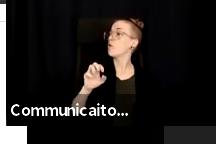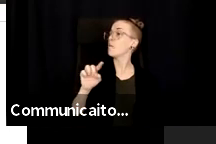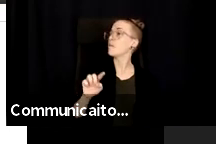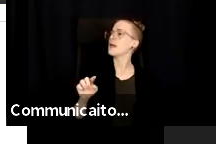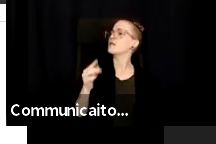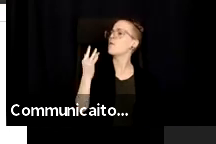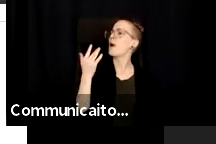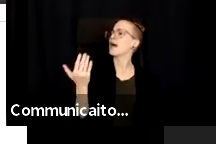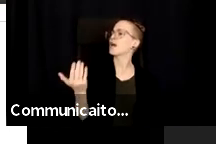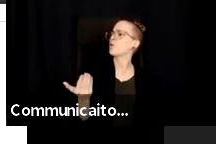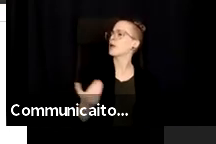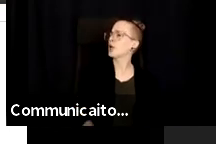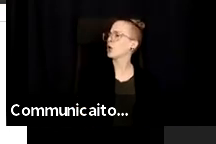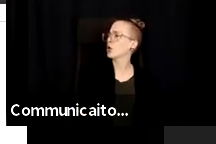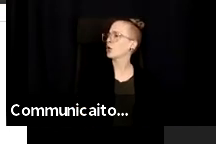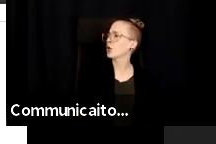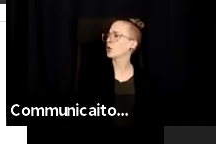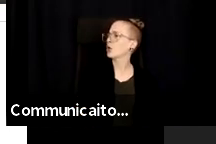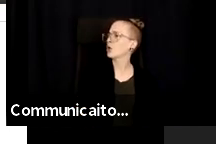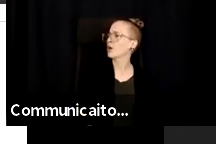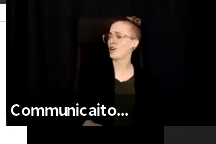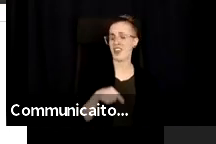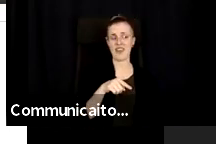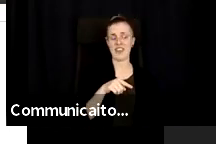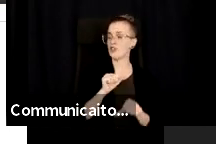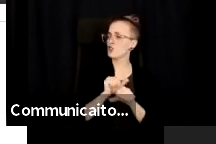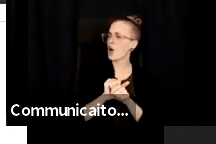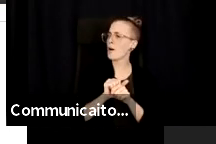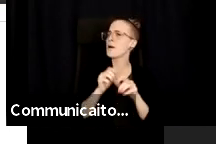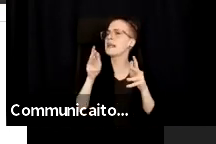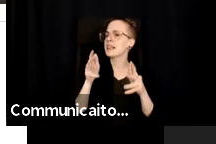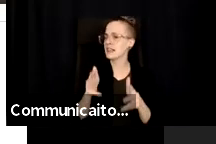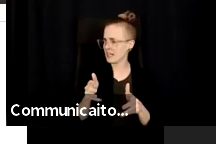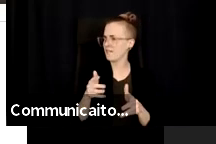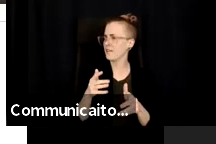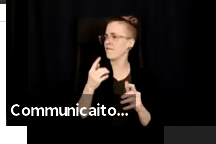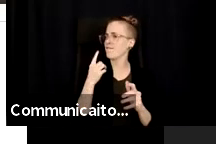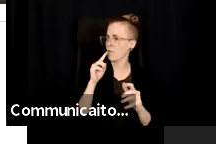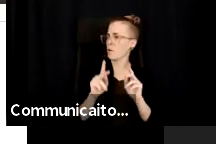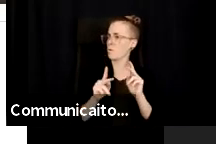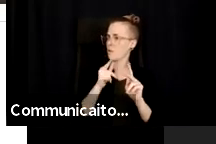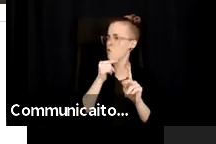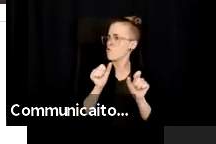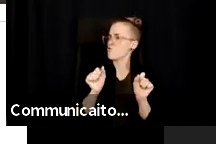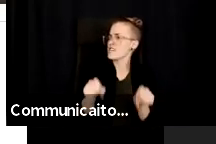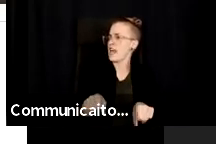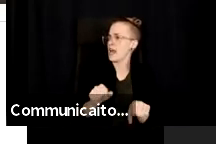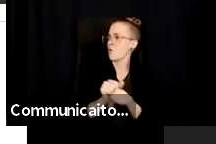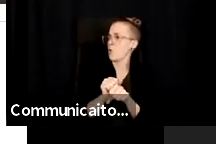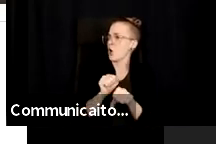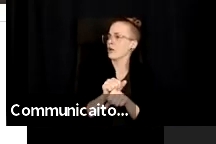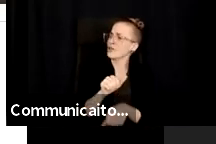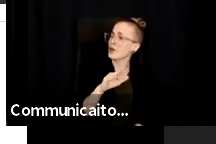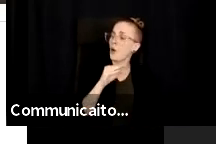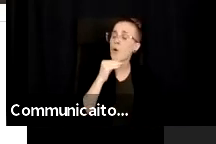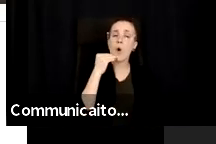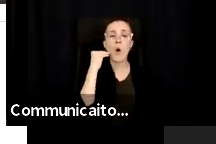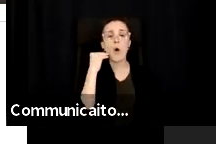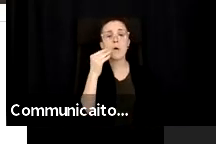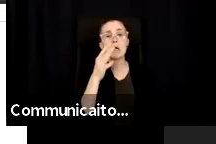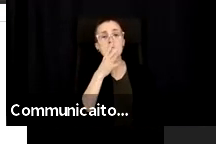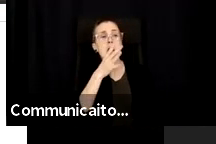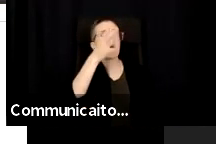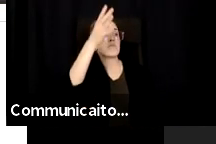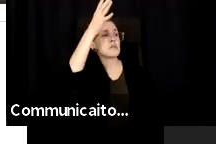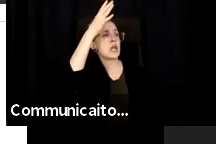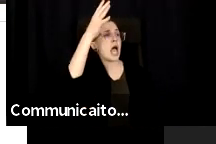Why don't you leave this job to people who can work? Just go home to your mommy and daddy, get your government check,